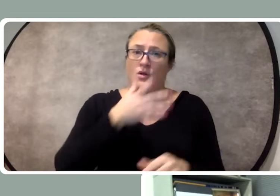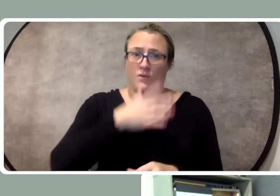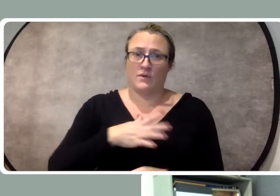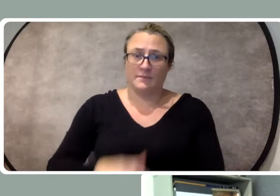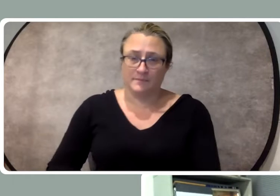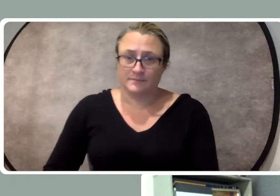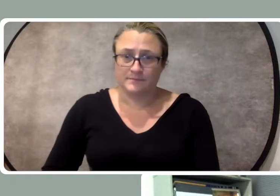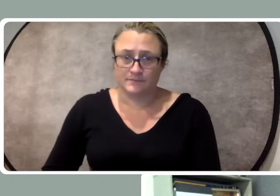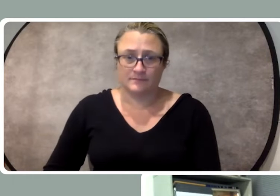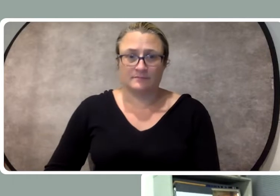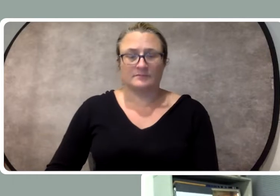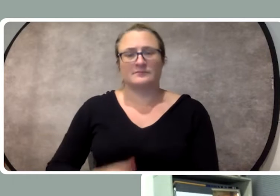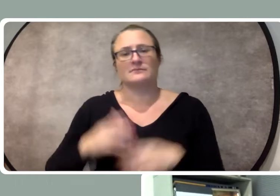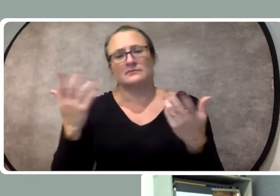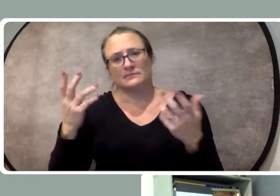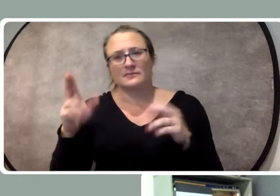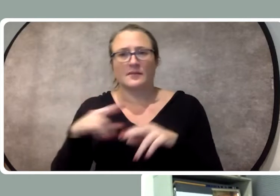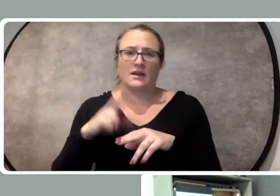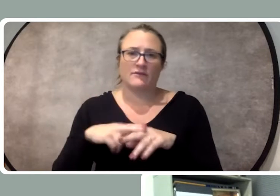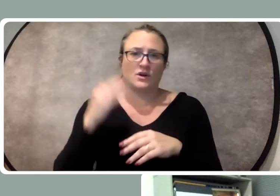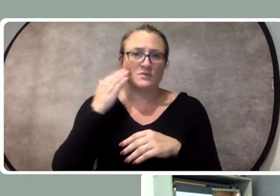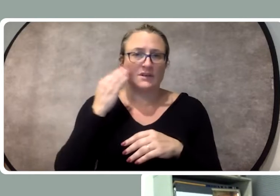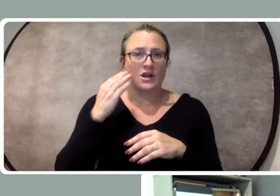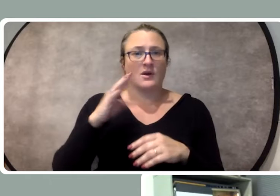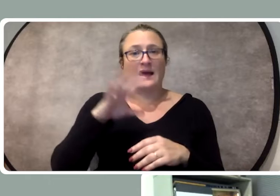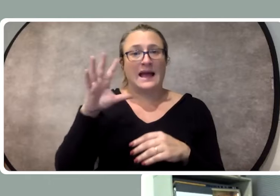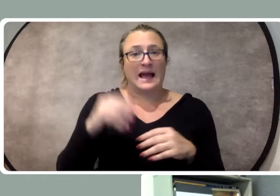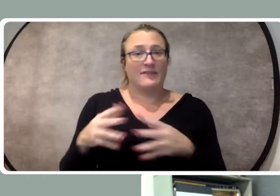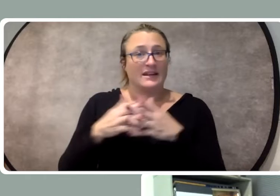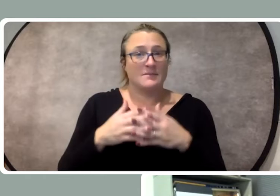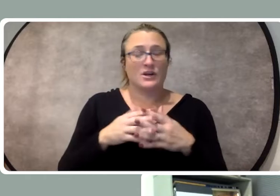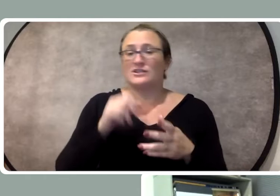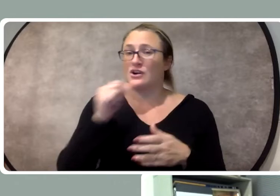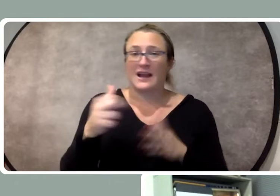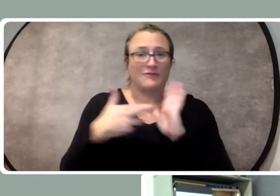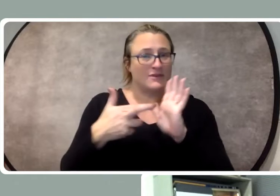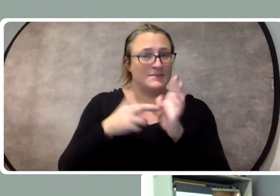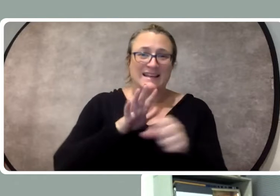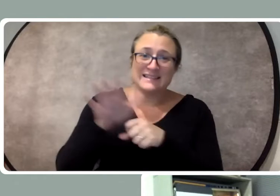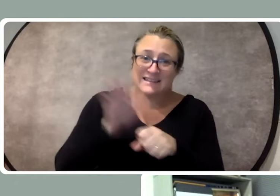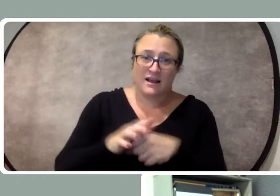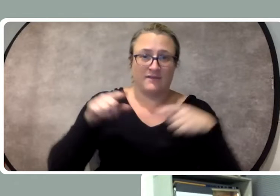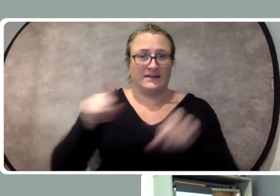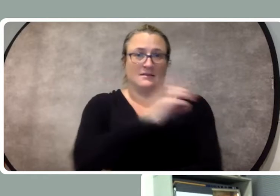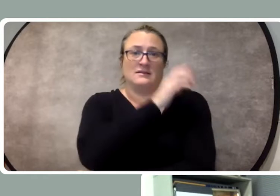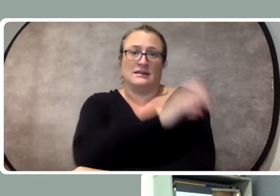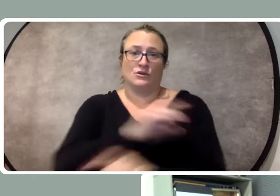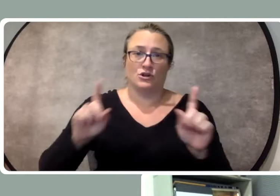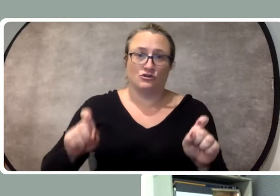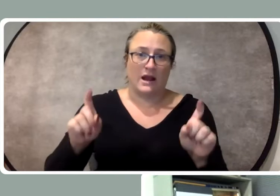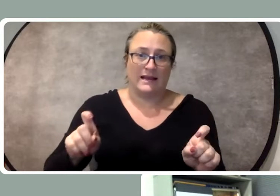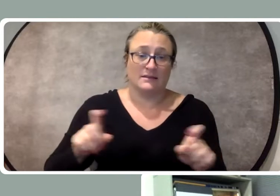medications. I mean, of course, we know that, African Americans are underrepresented in clinical trials, but those that